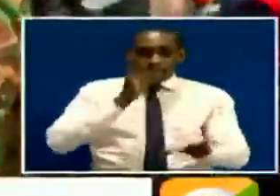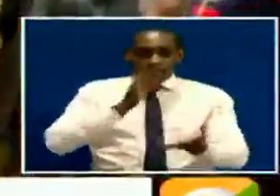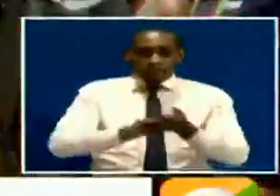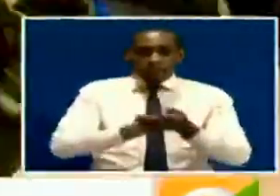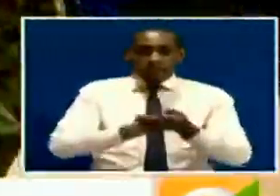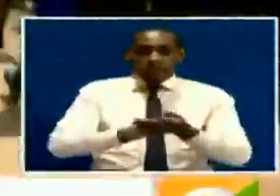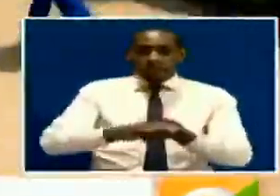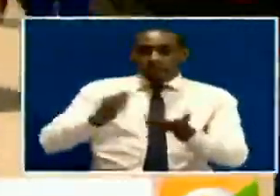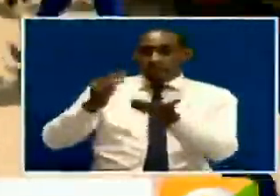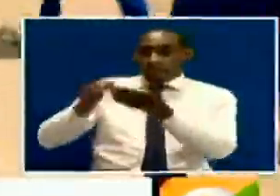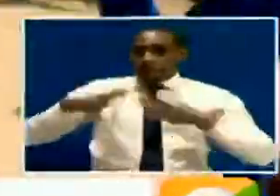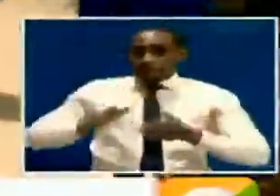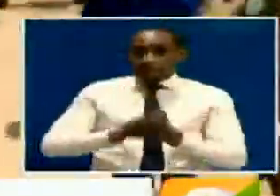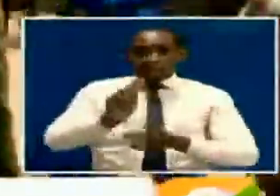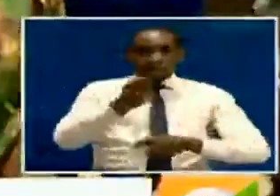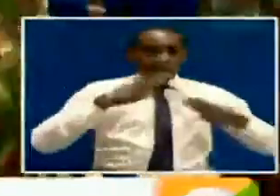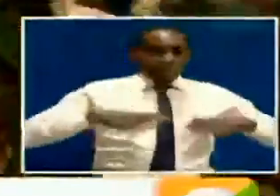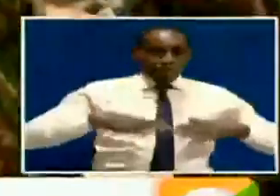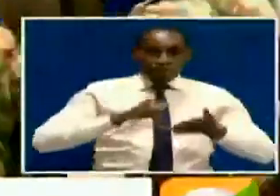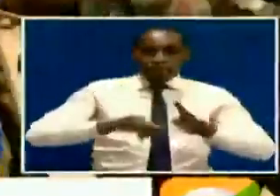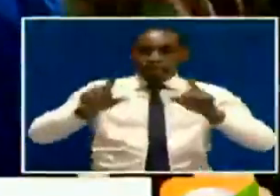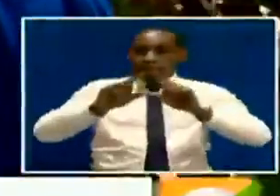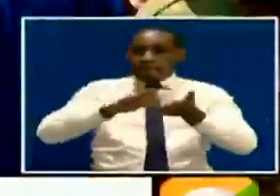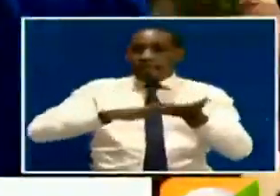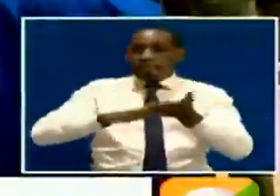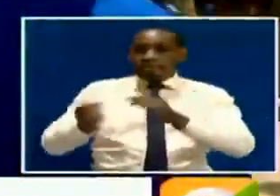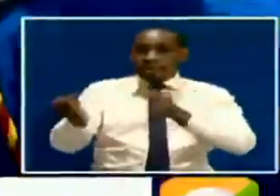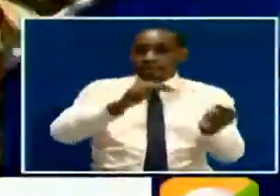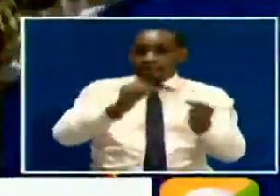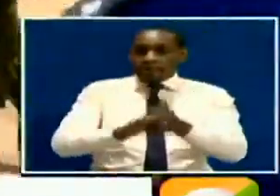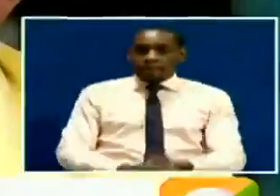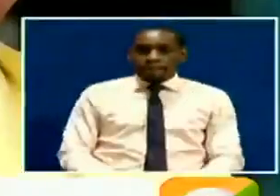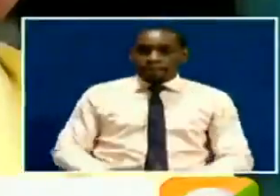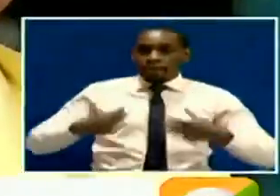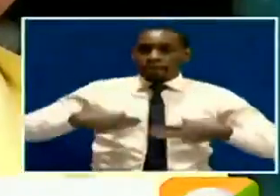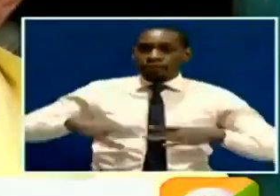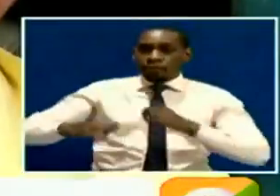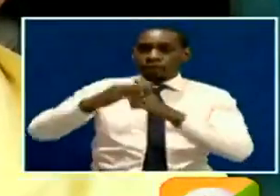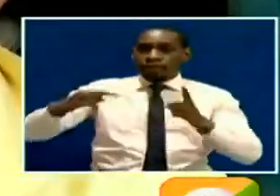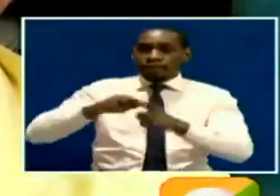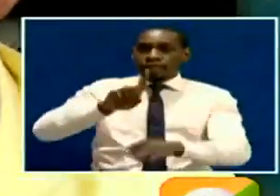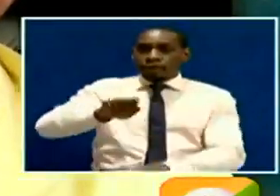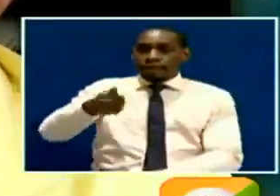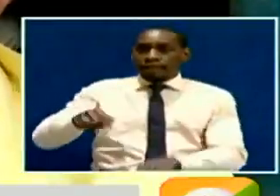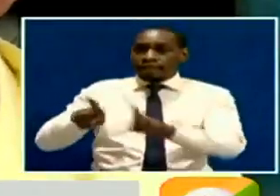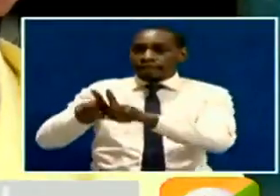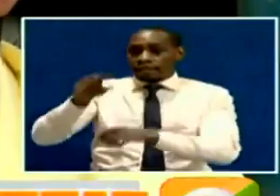Ugandans living here and a section of Kenyans is said to be the bone of contention. Watu manawana kama mbuzi.